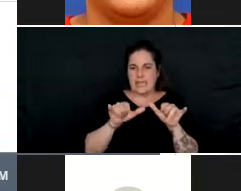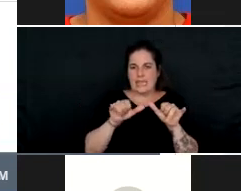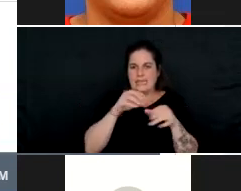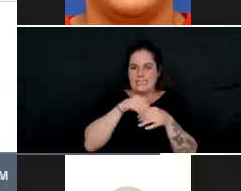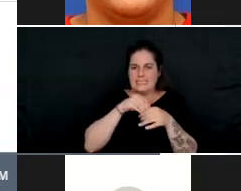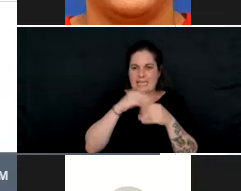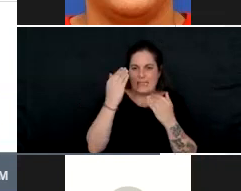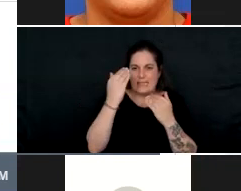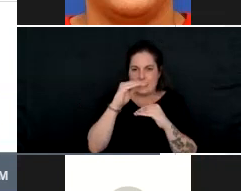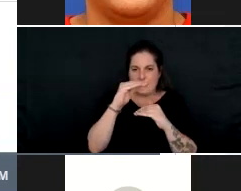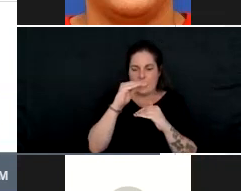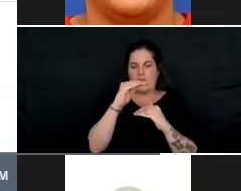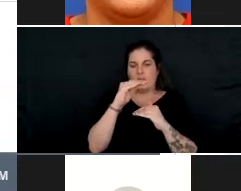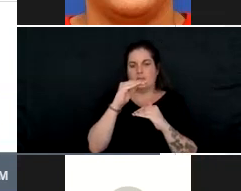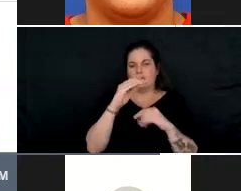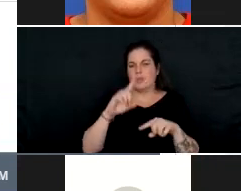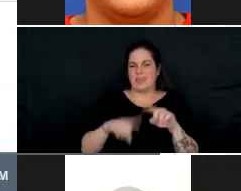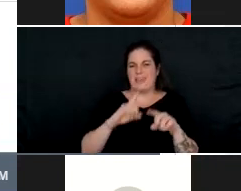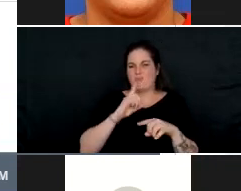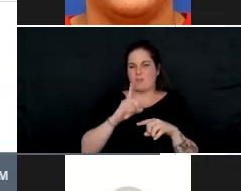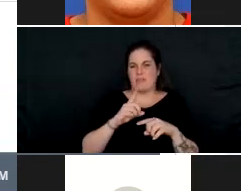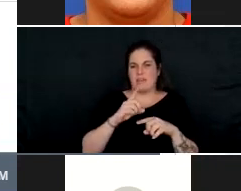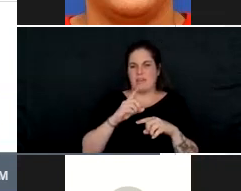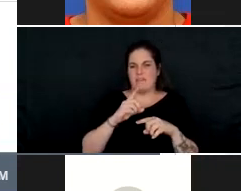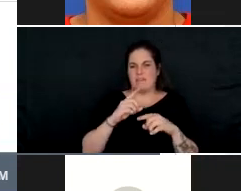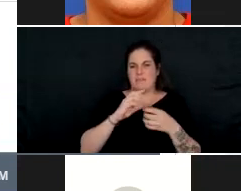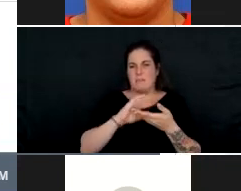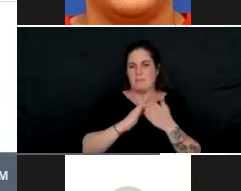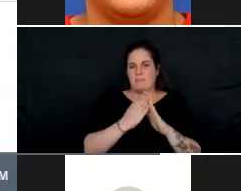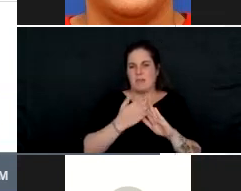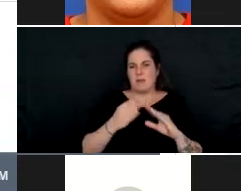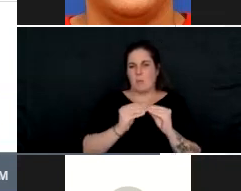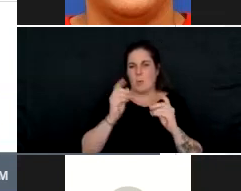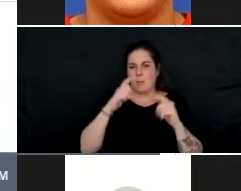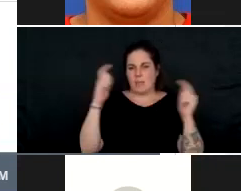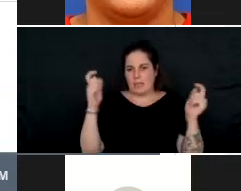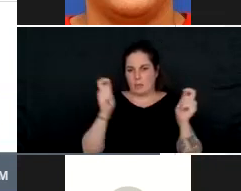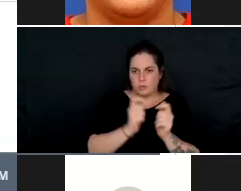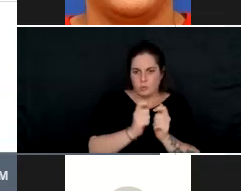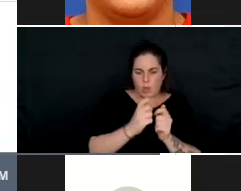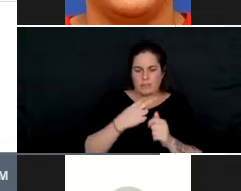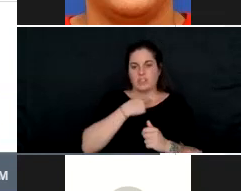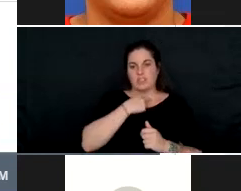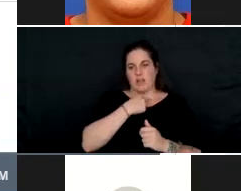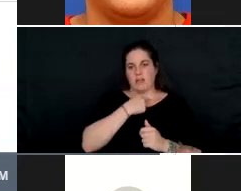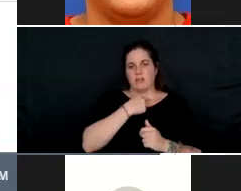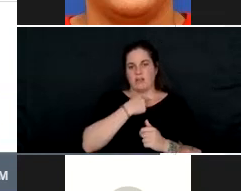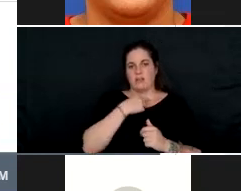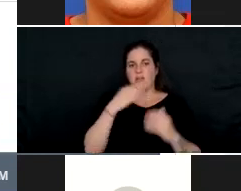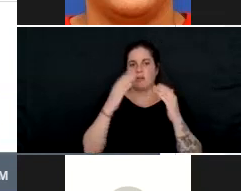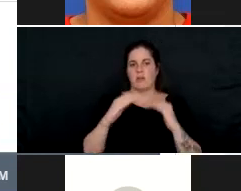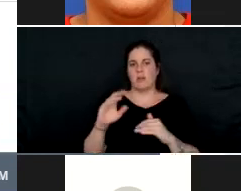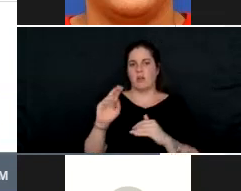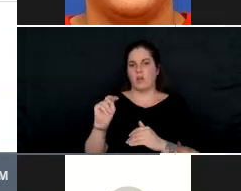really propagate, they're stuck. Okay. All right. And then nodes are